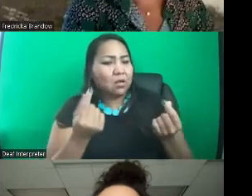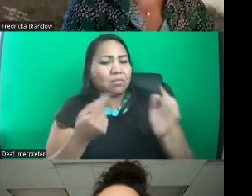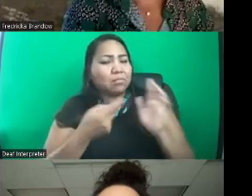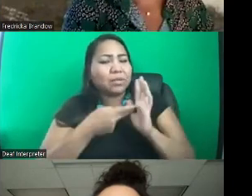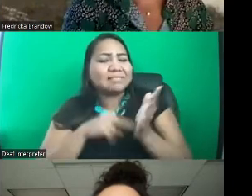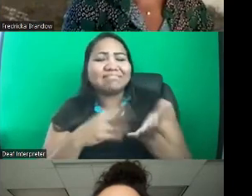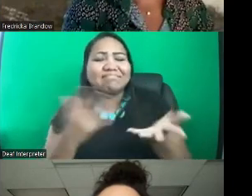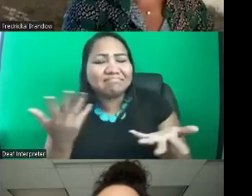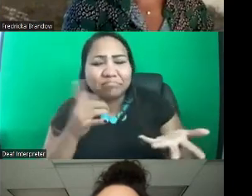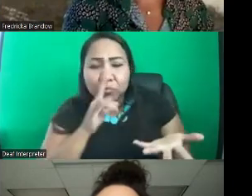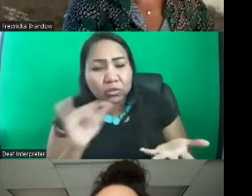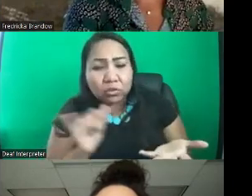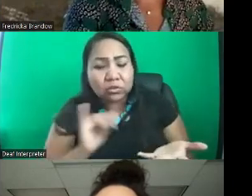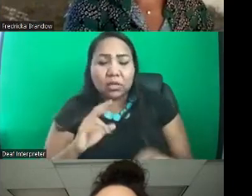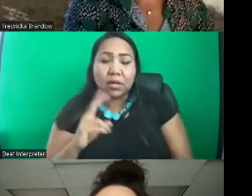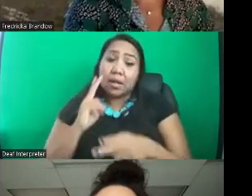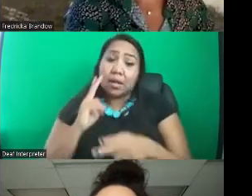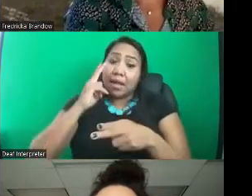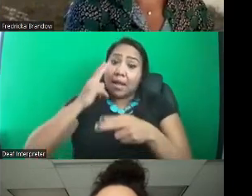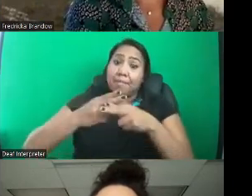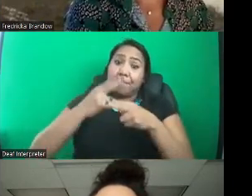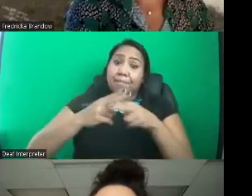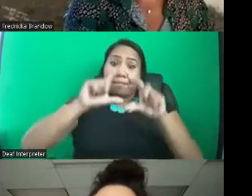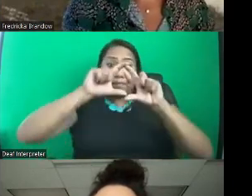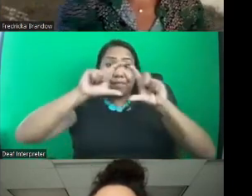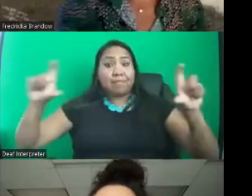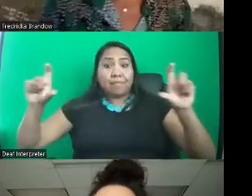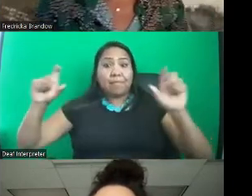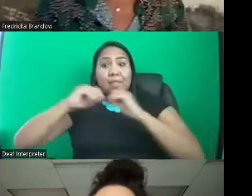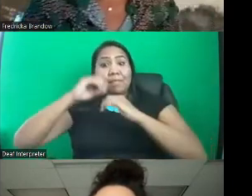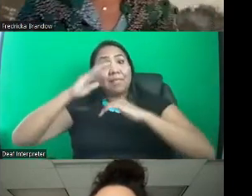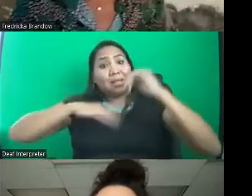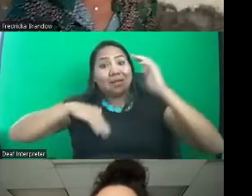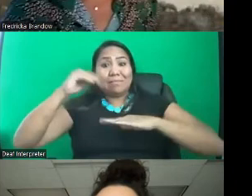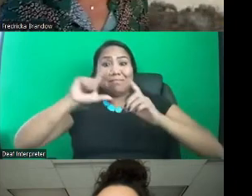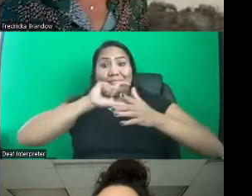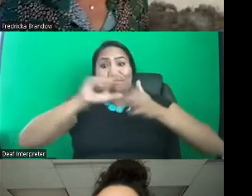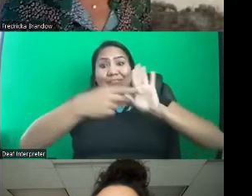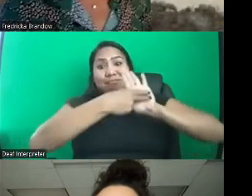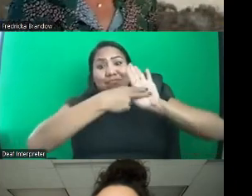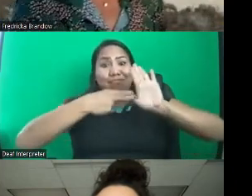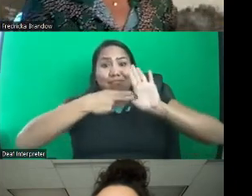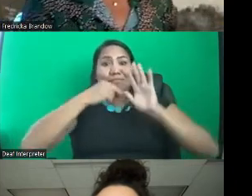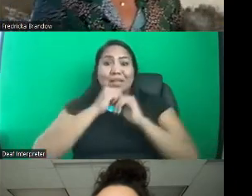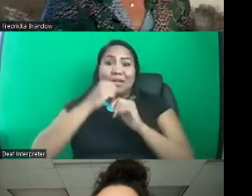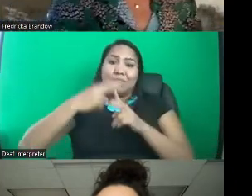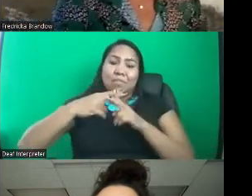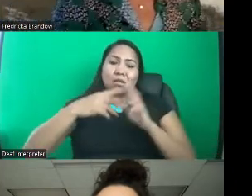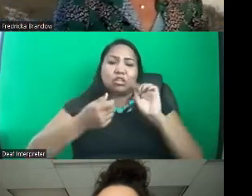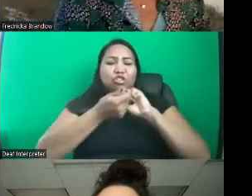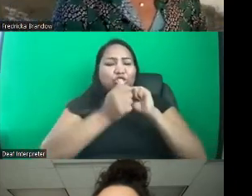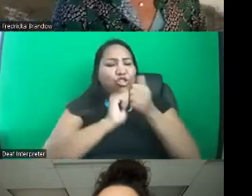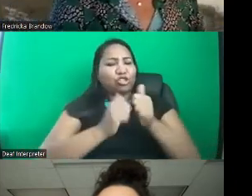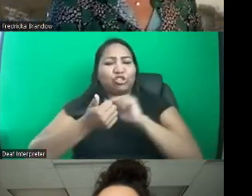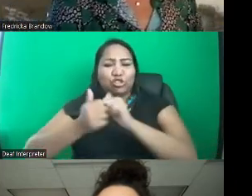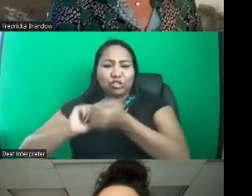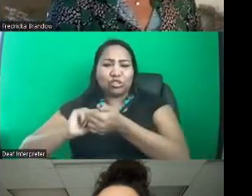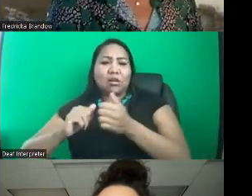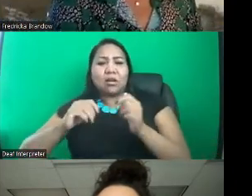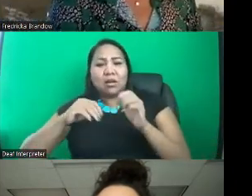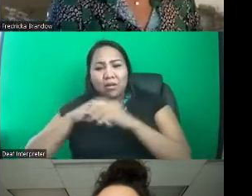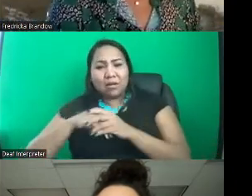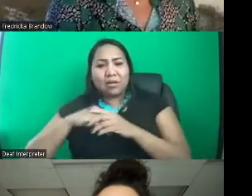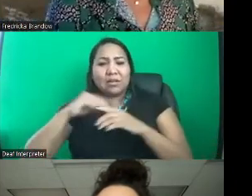with indigenous languages. We want to engage our faculty and invite them to things such as